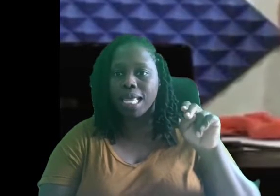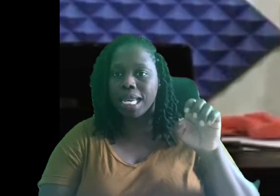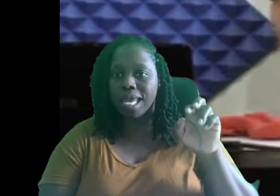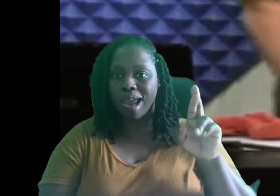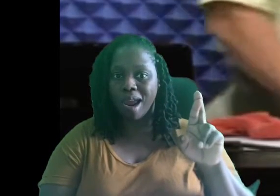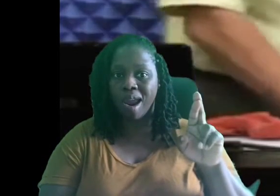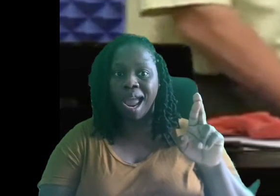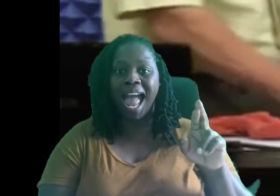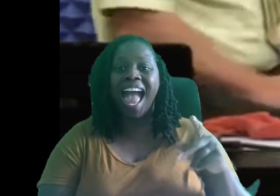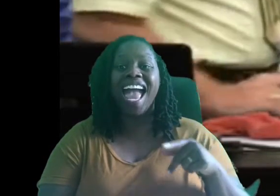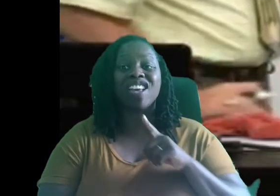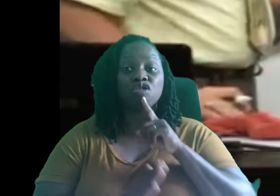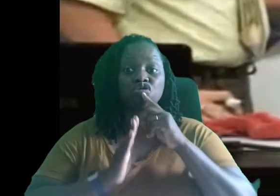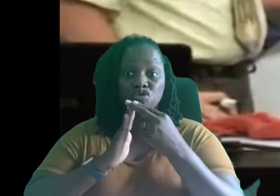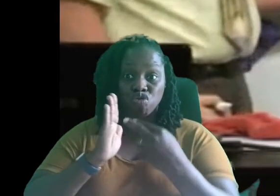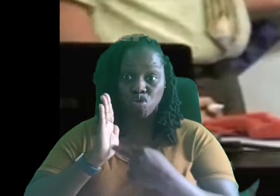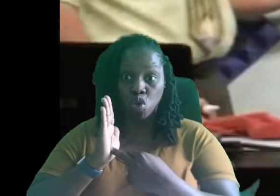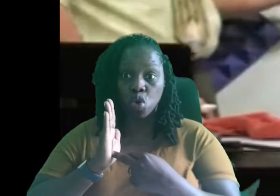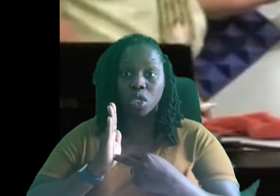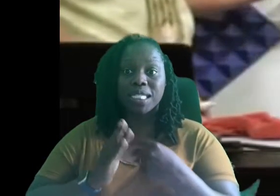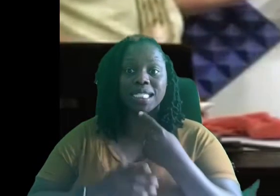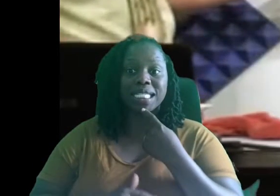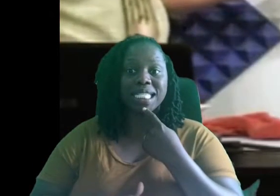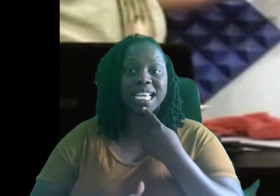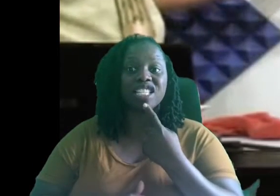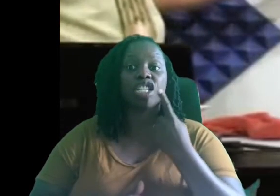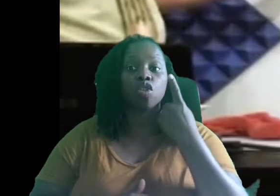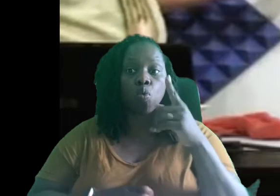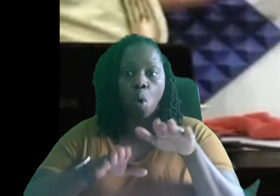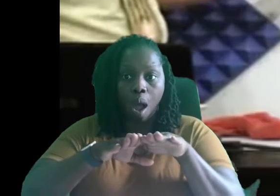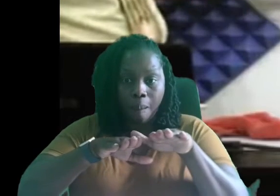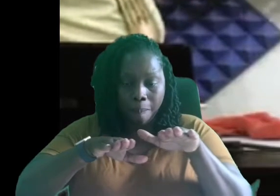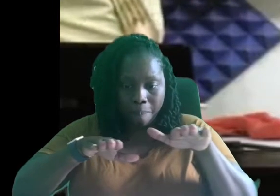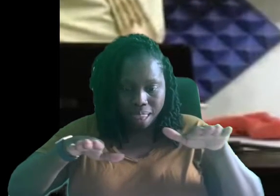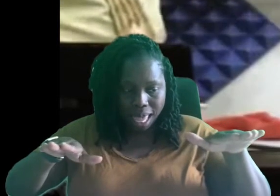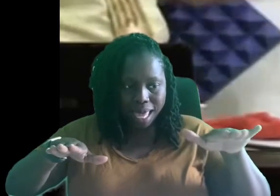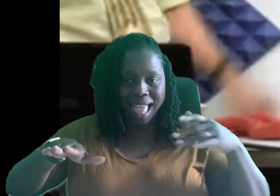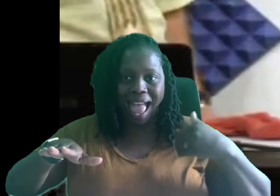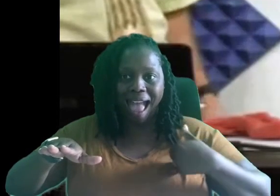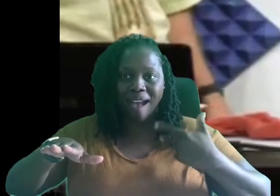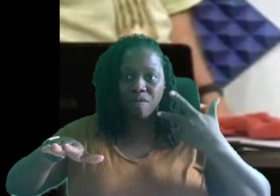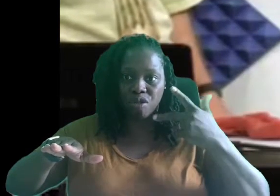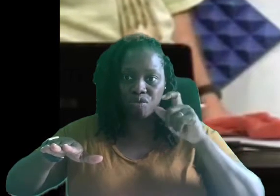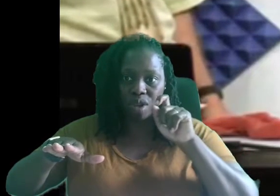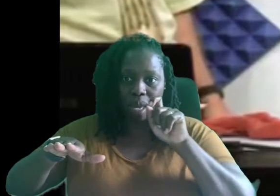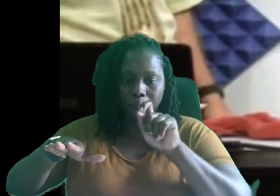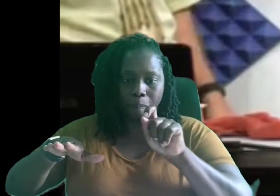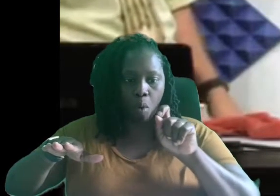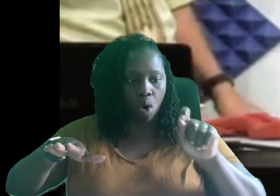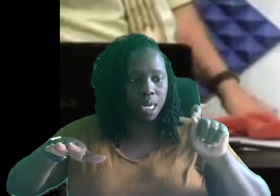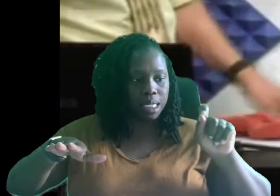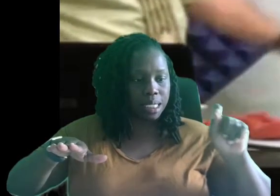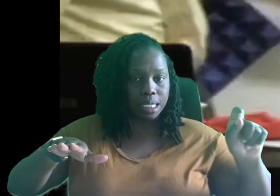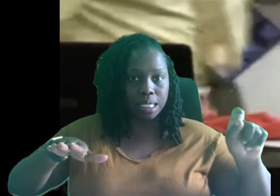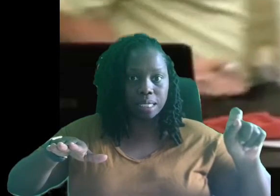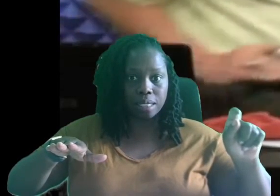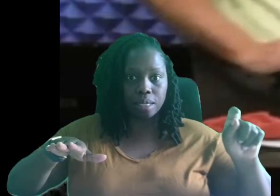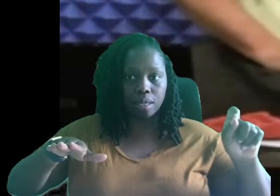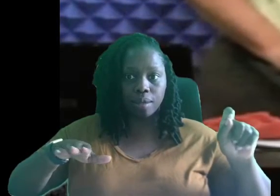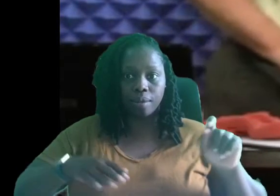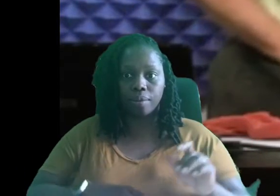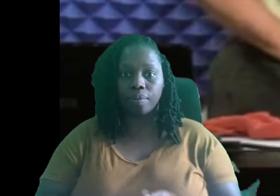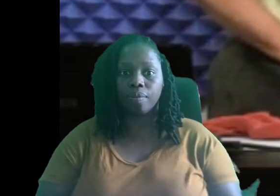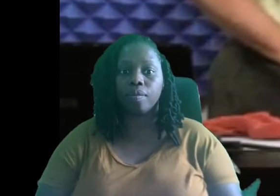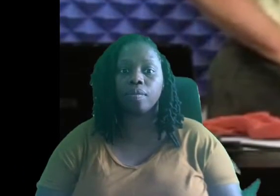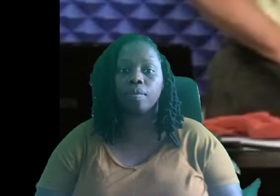collinear, and this postulate says there's exactly one plane that contains those 3 points,